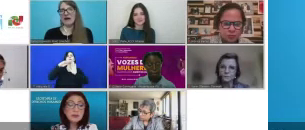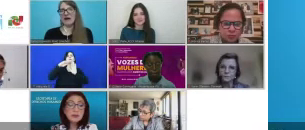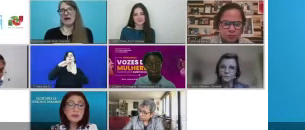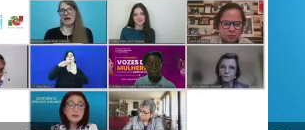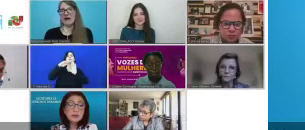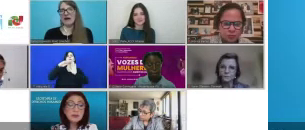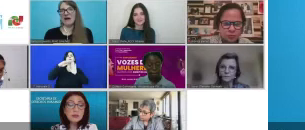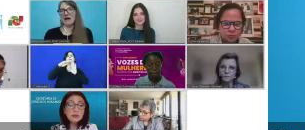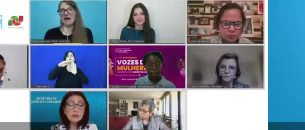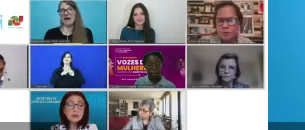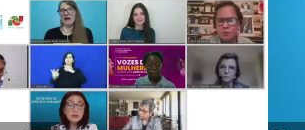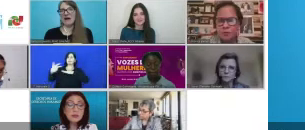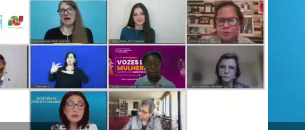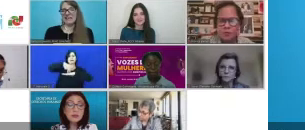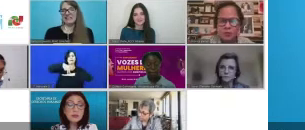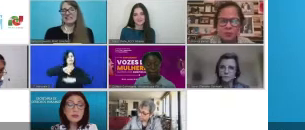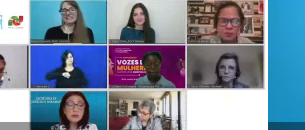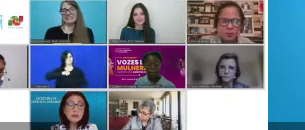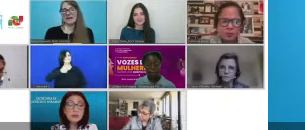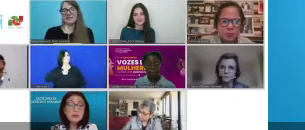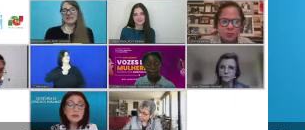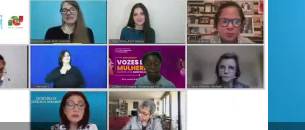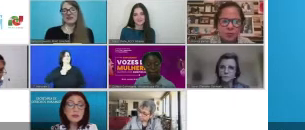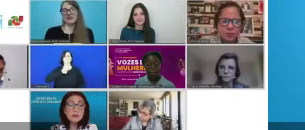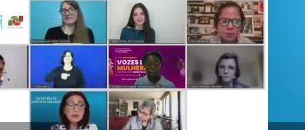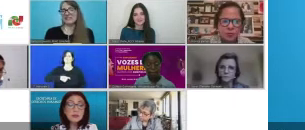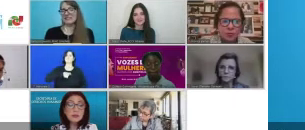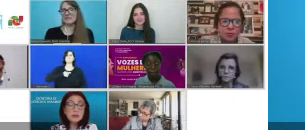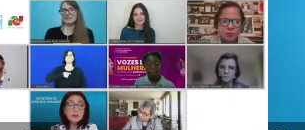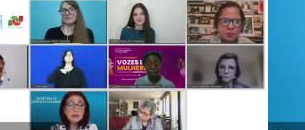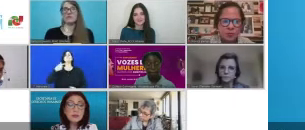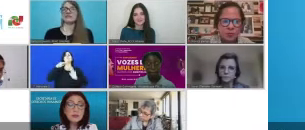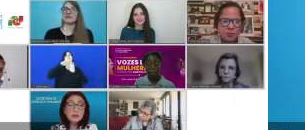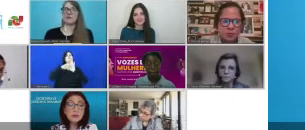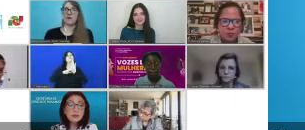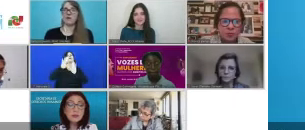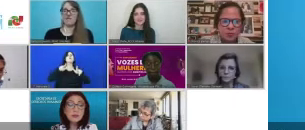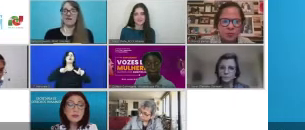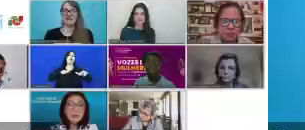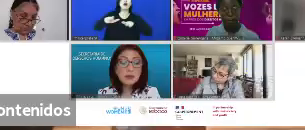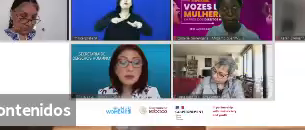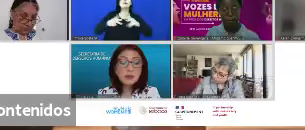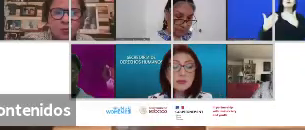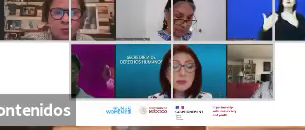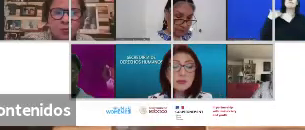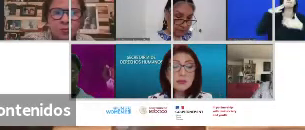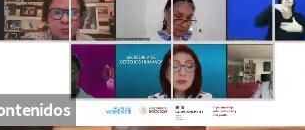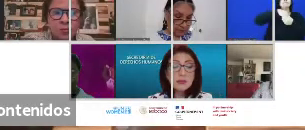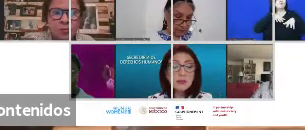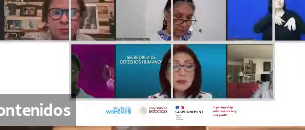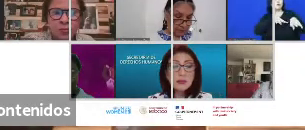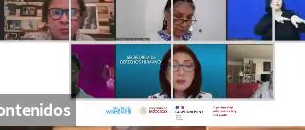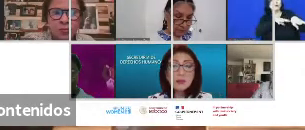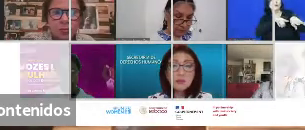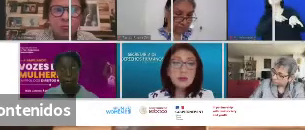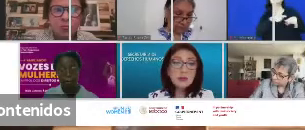your perspective, what are some of the key challenges that the organizations and movements that you work with face? And what is